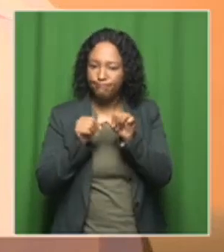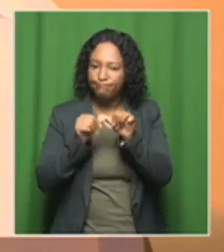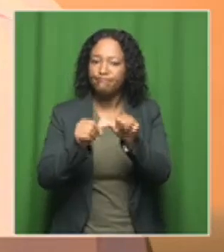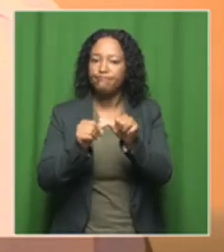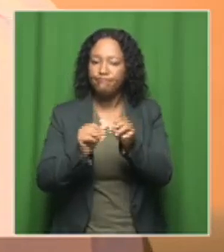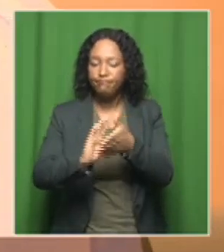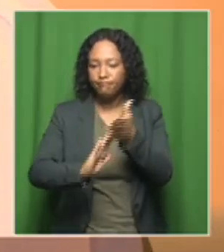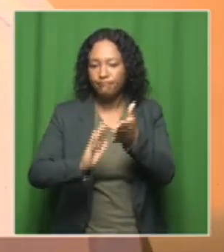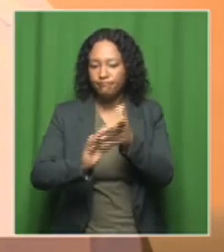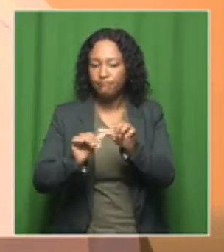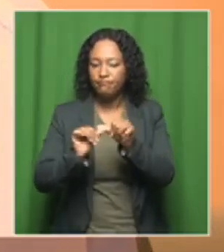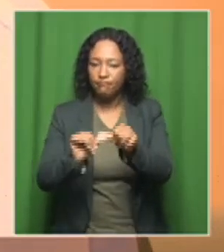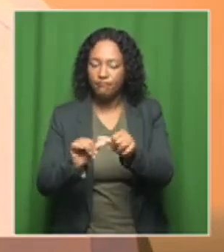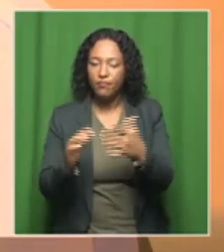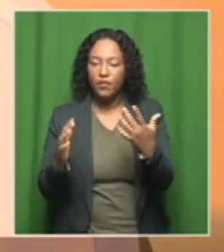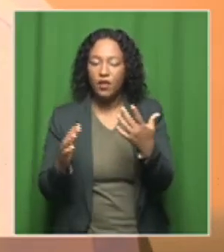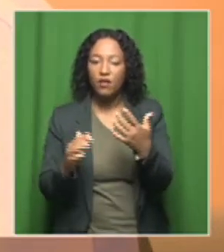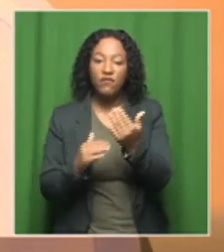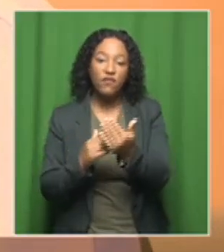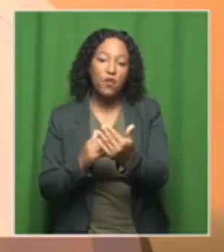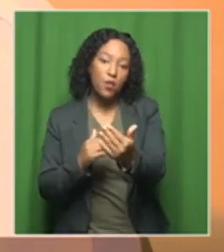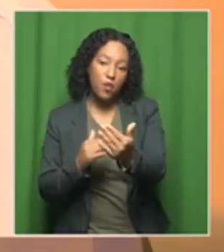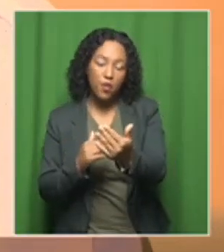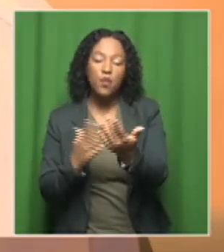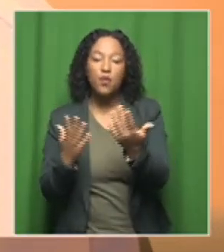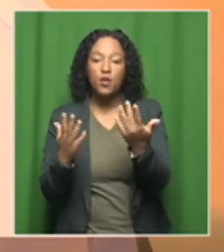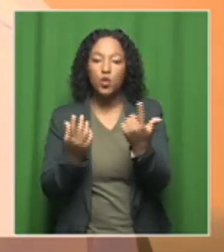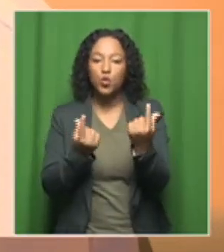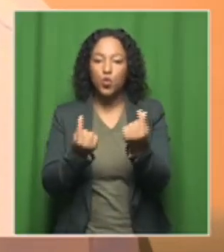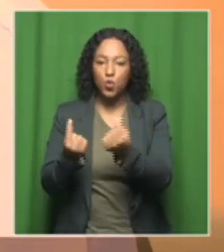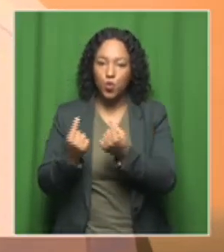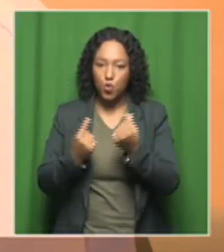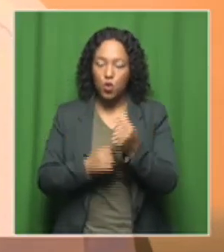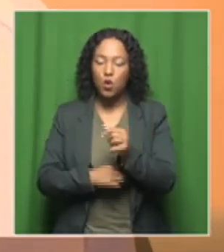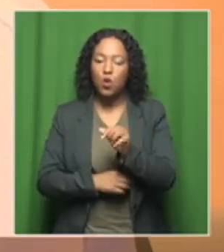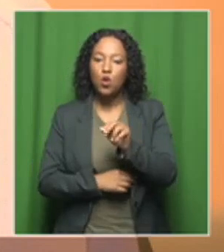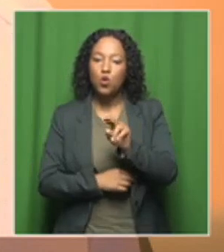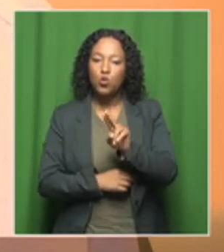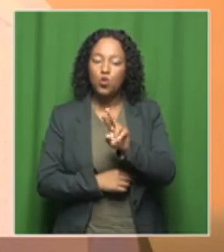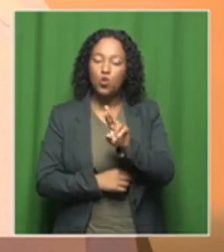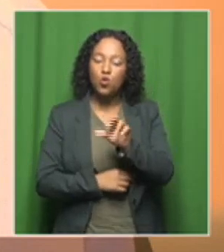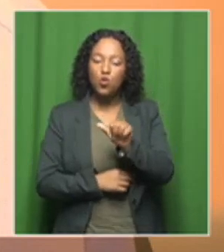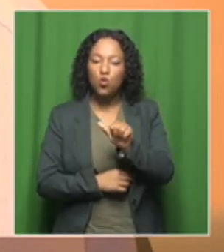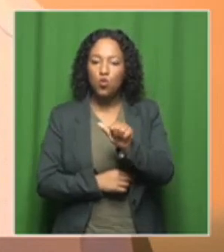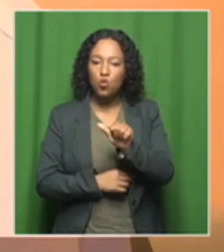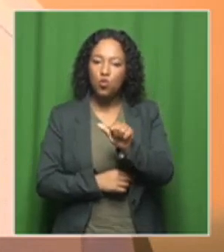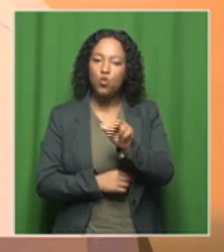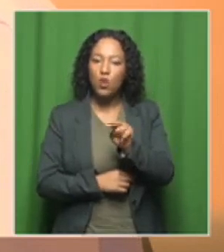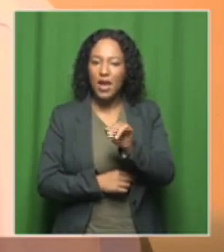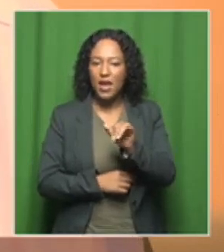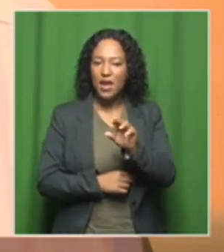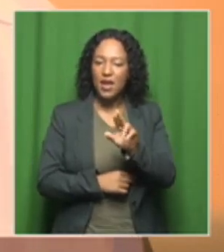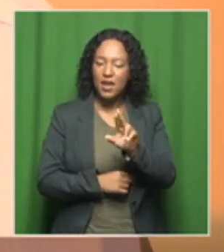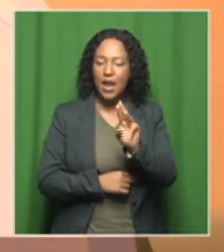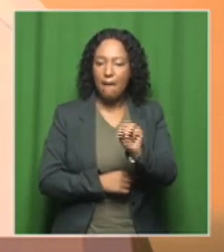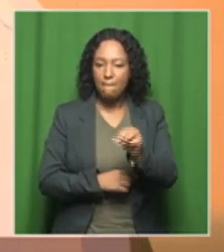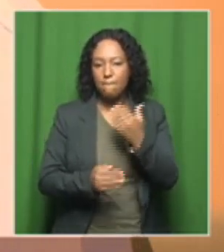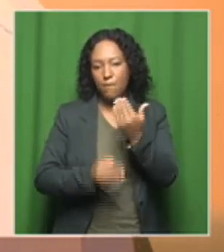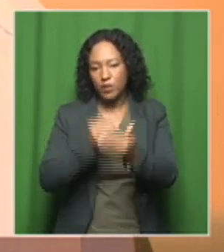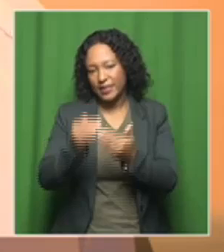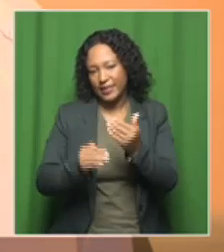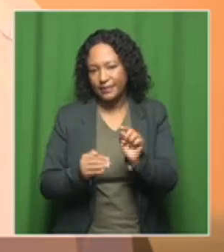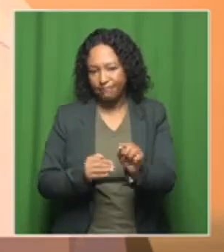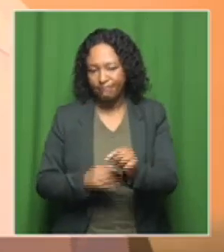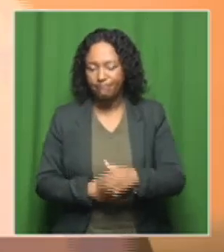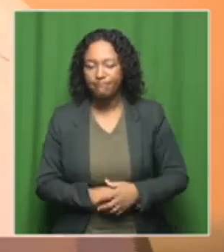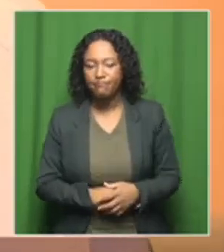us going back to the roots of NECSA in terms of doing uranium processing, looking at reactor technologies and moving on in that area. So